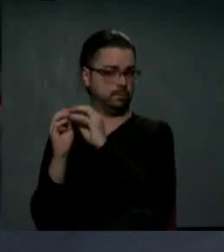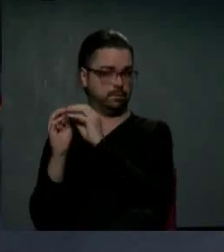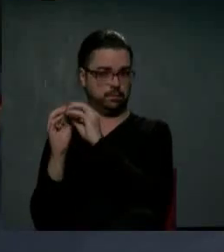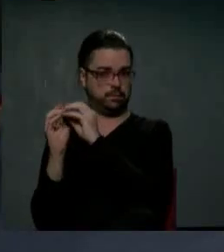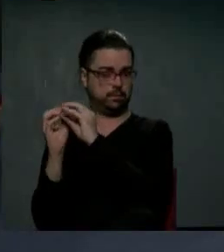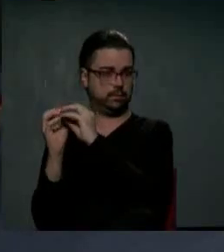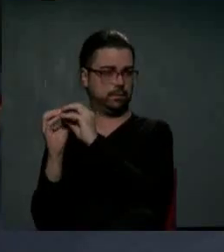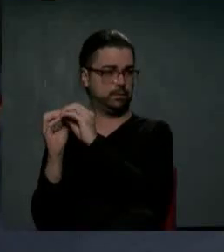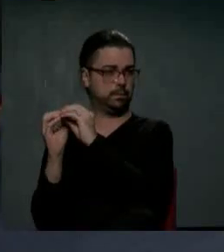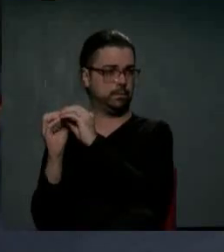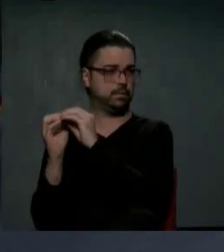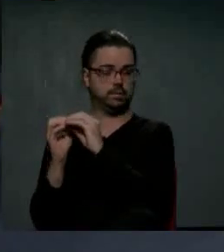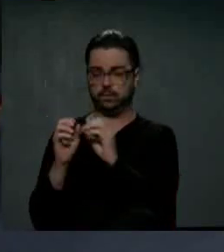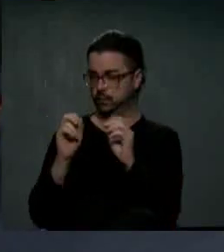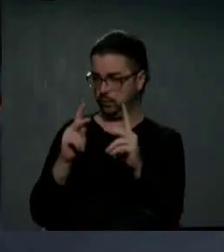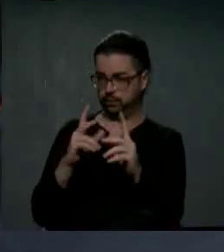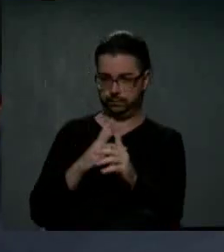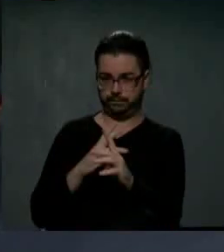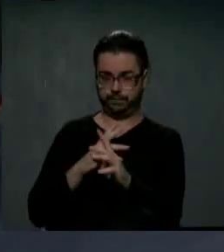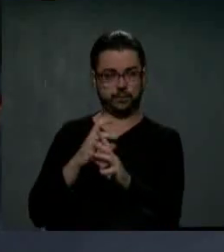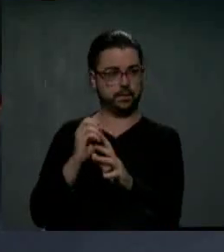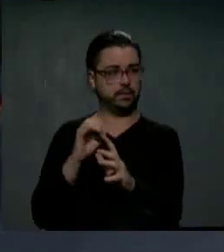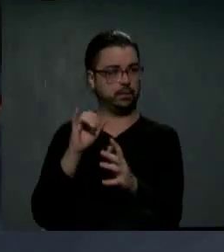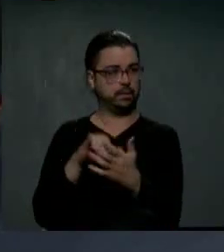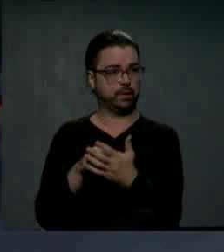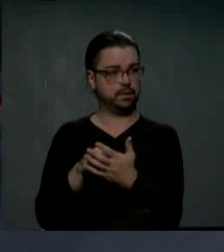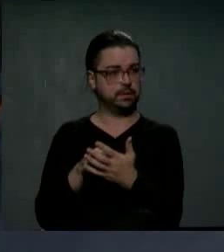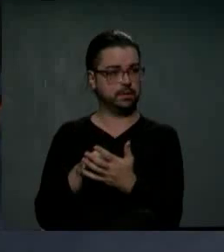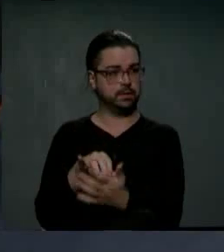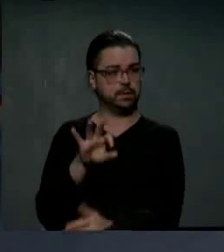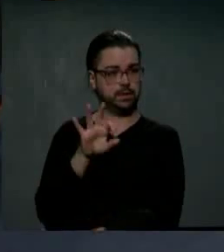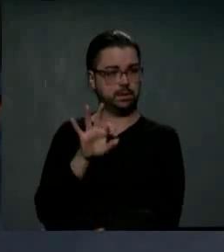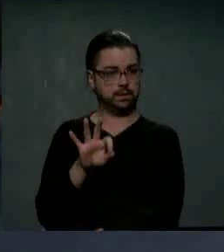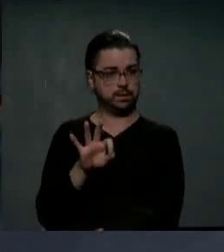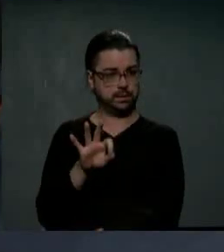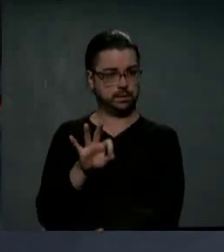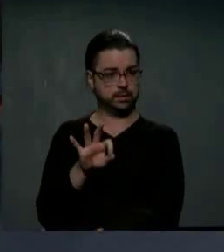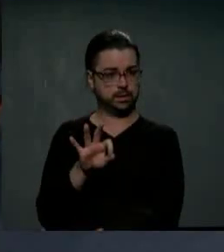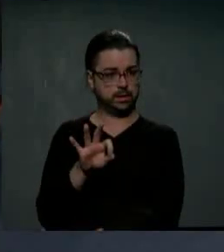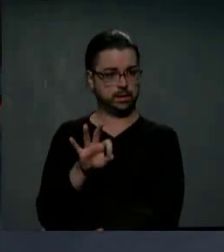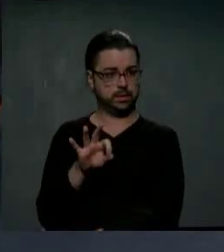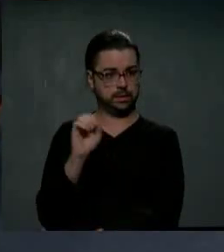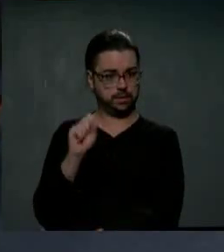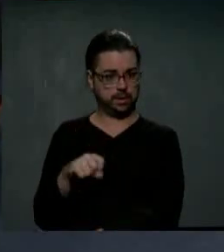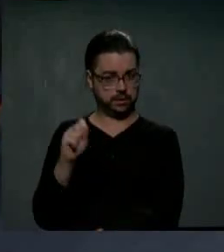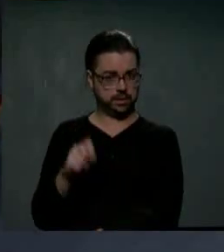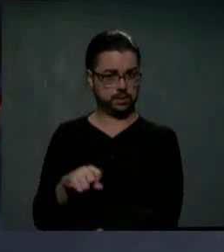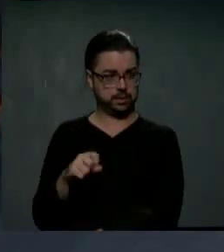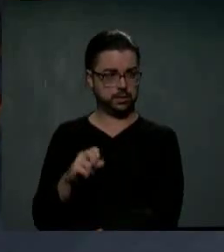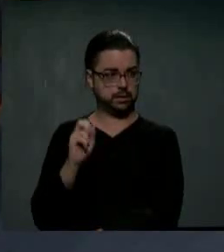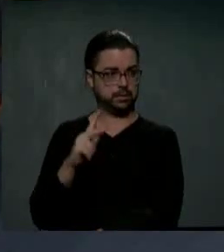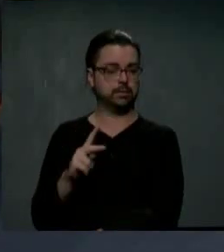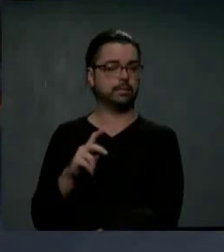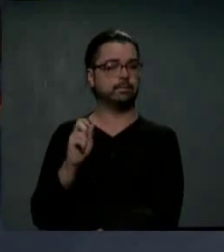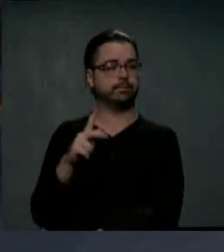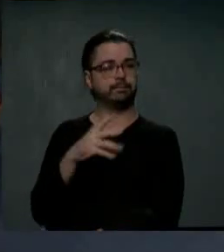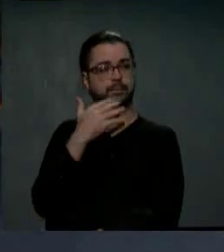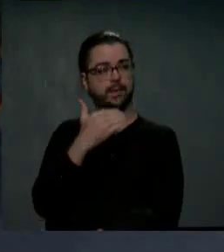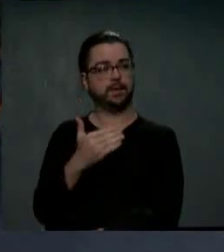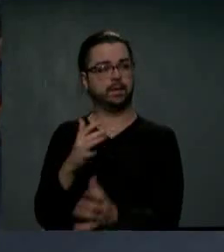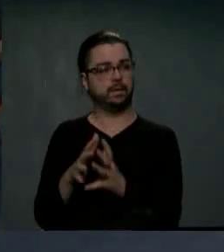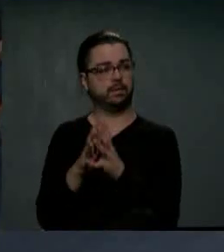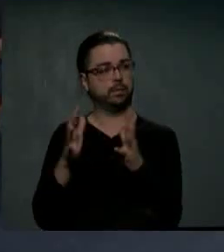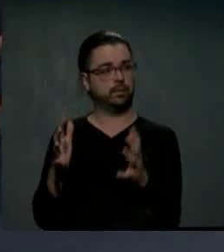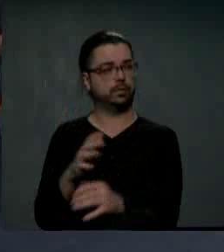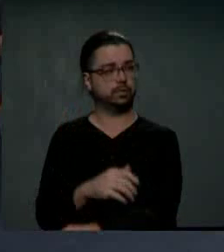okay. So that's 9 ayes, yes, okay. All right, thank you very